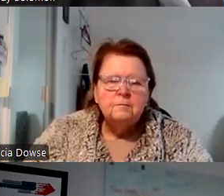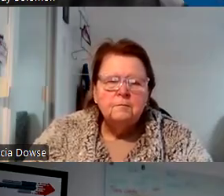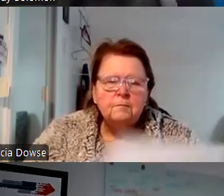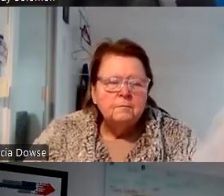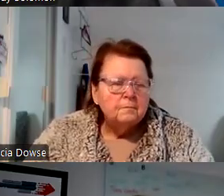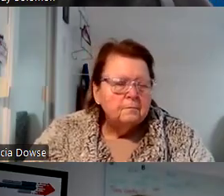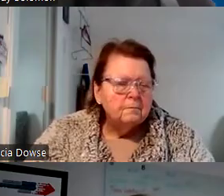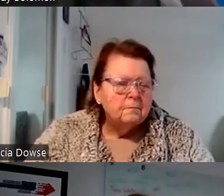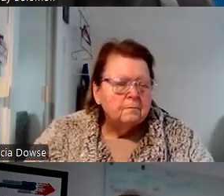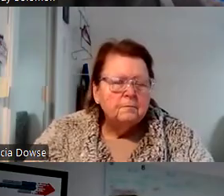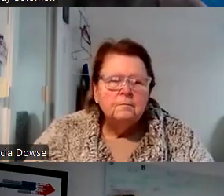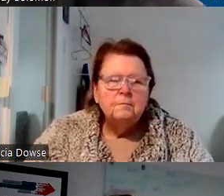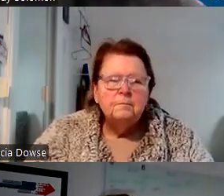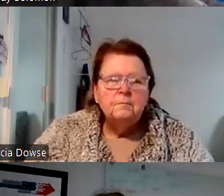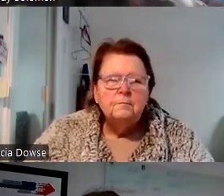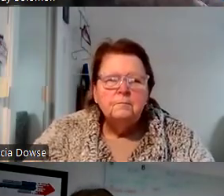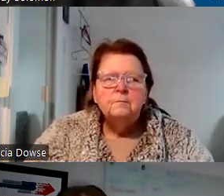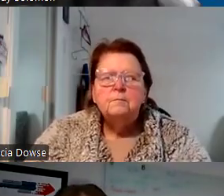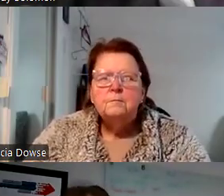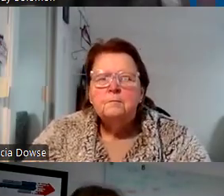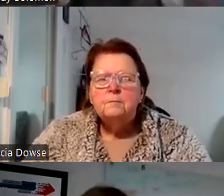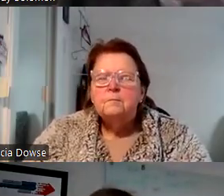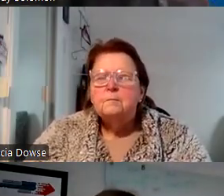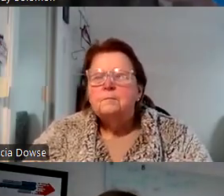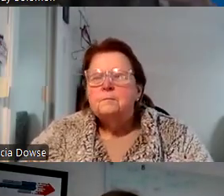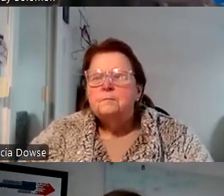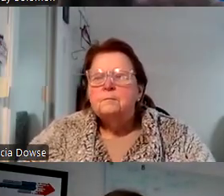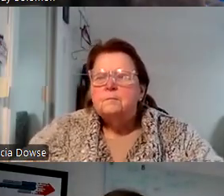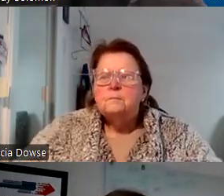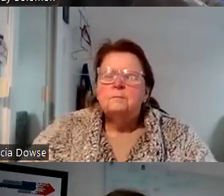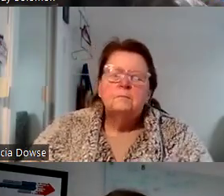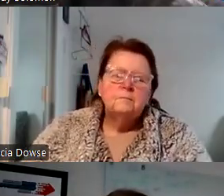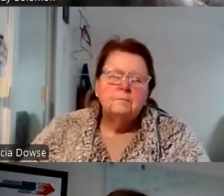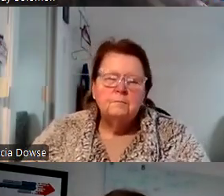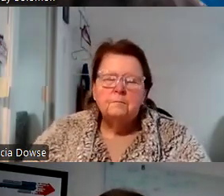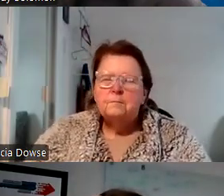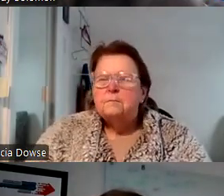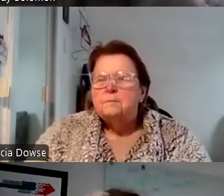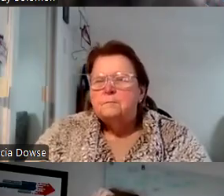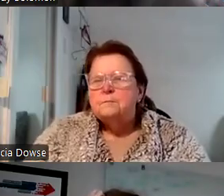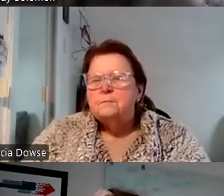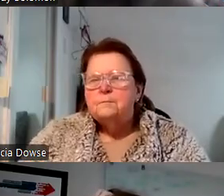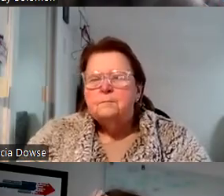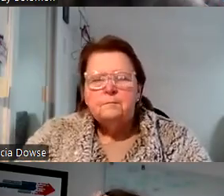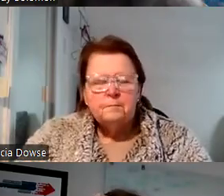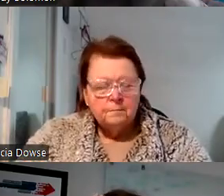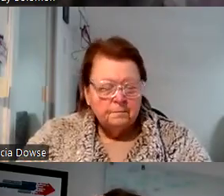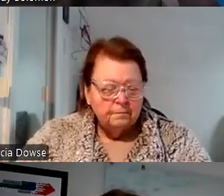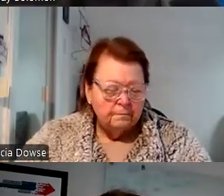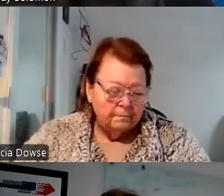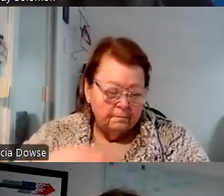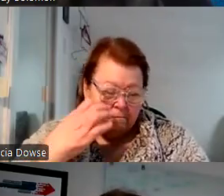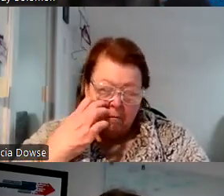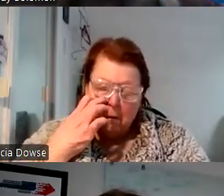need to be able to focus and key into, okay, I did this, what's next? So that they can continue with their independent journey